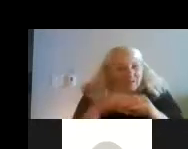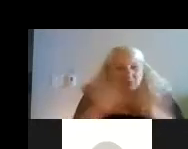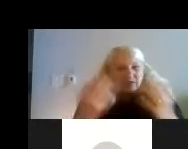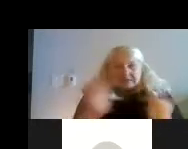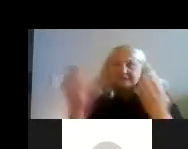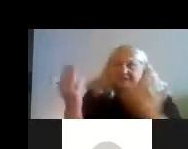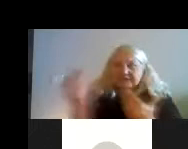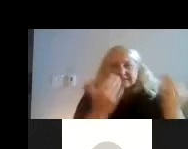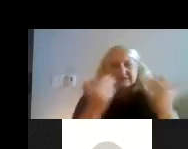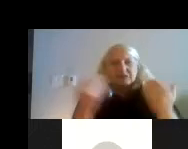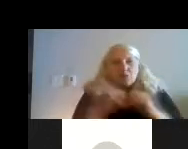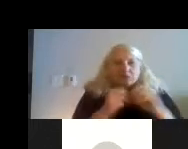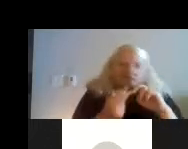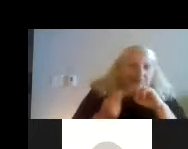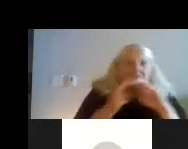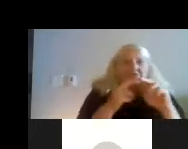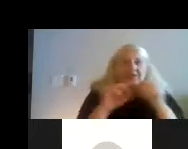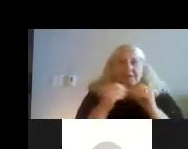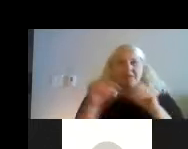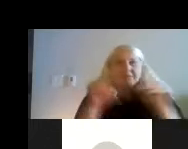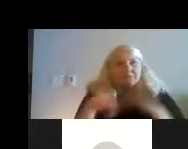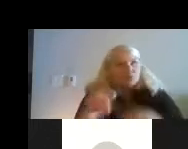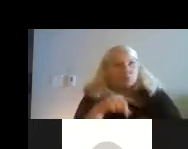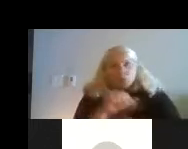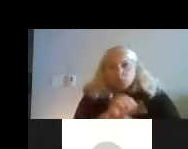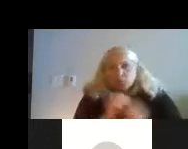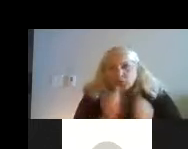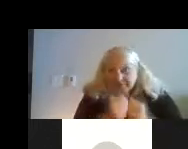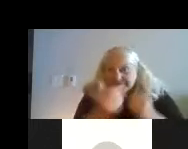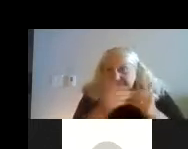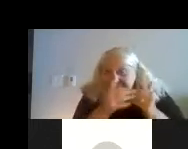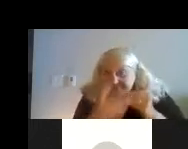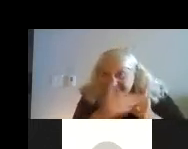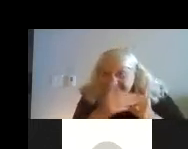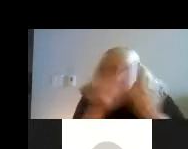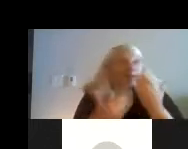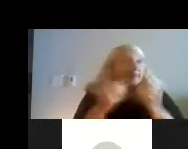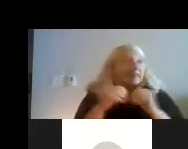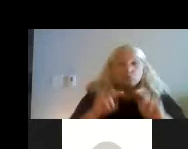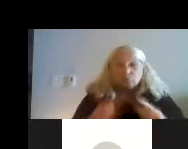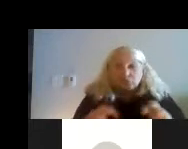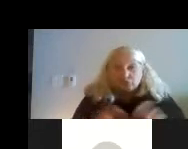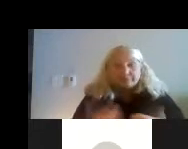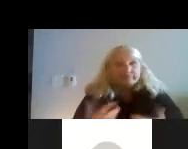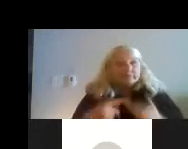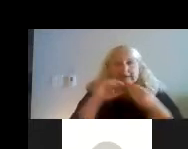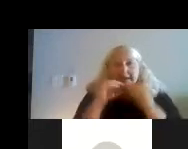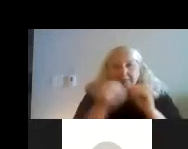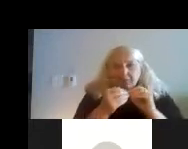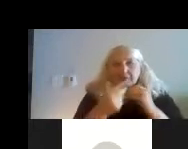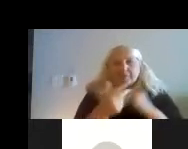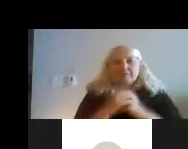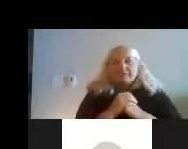number of Indigenous people that you're working with, whether if it's in research, right, members maybe you're